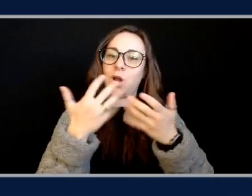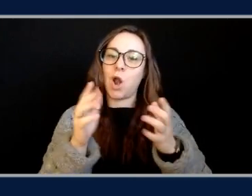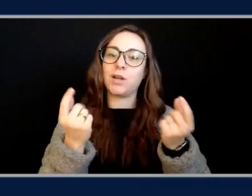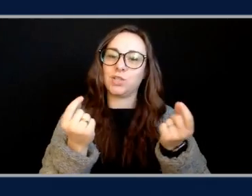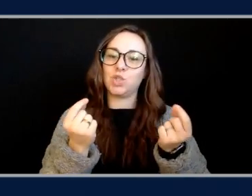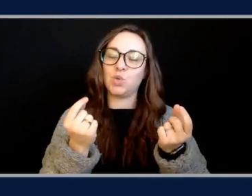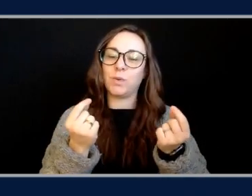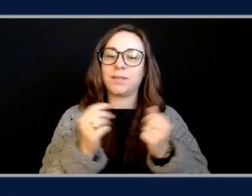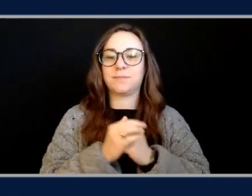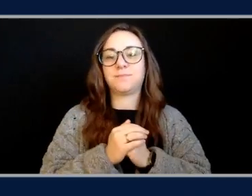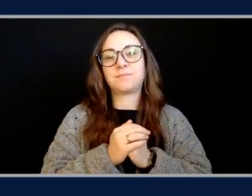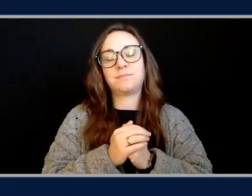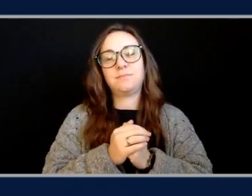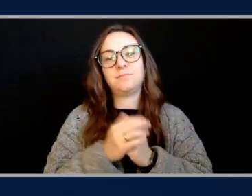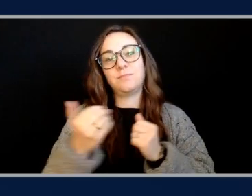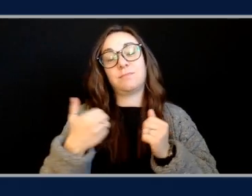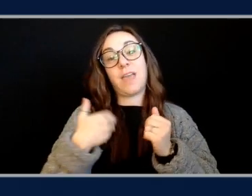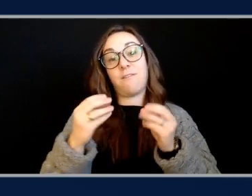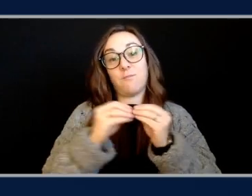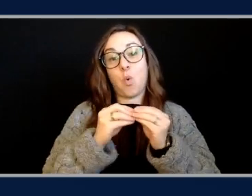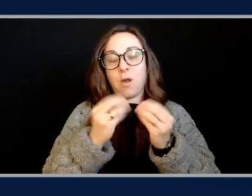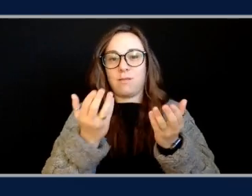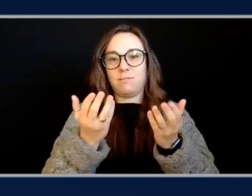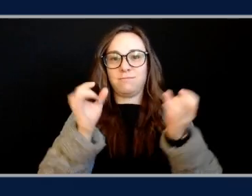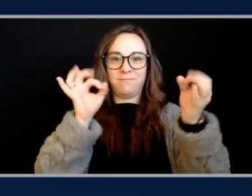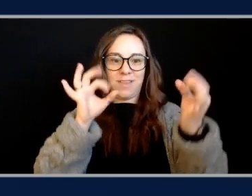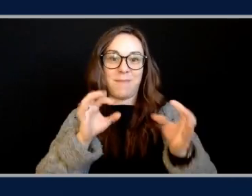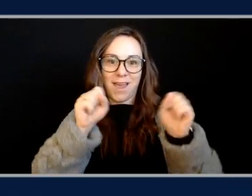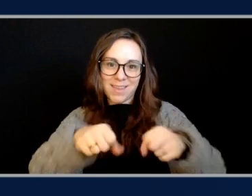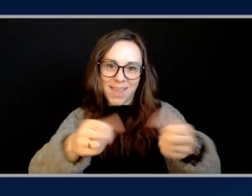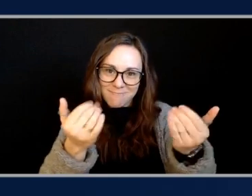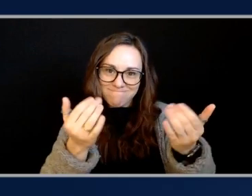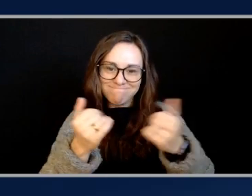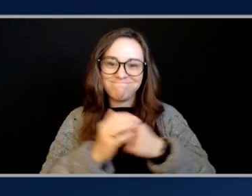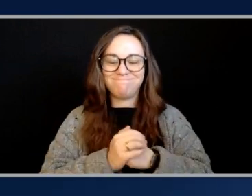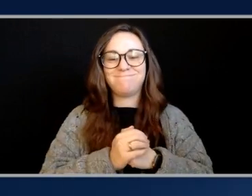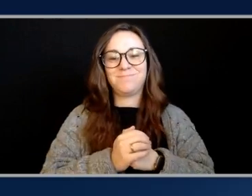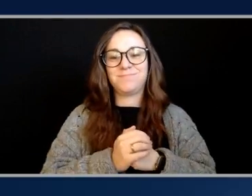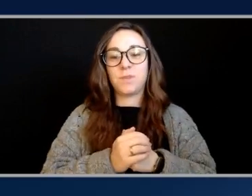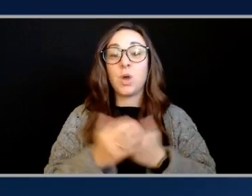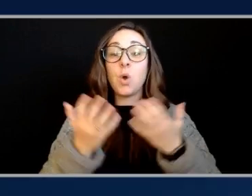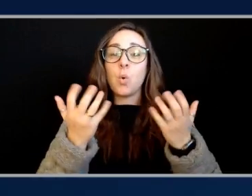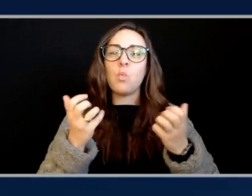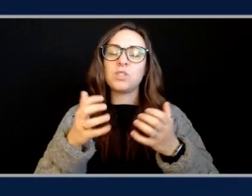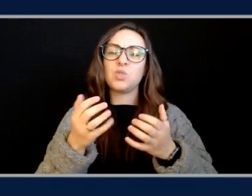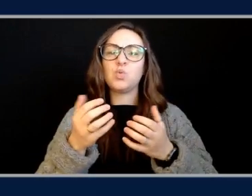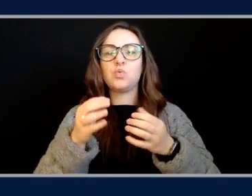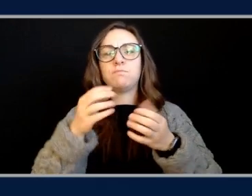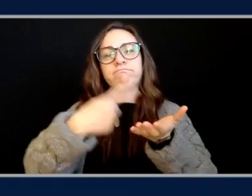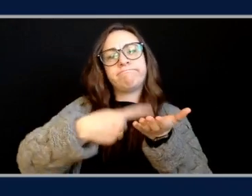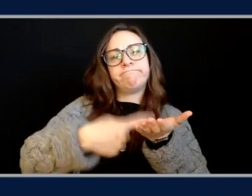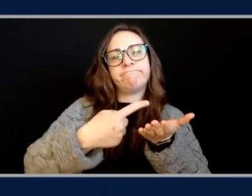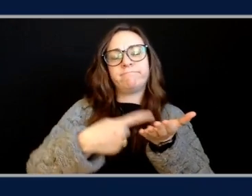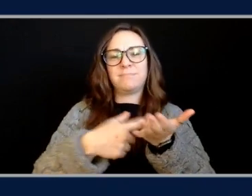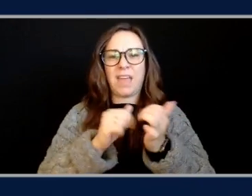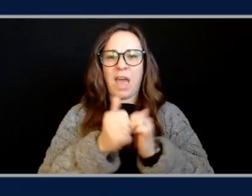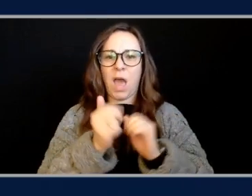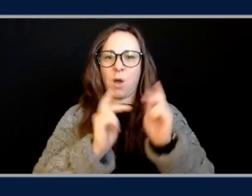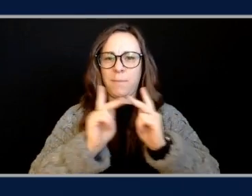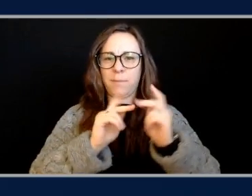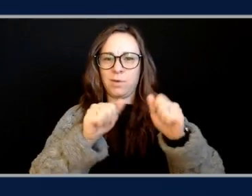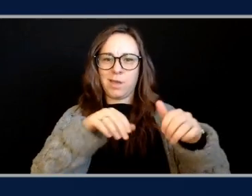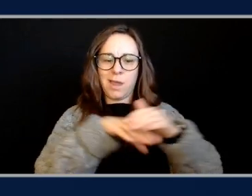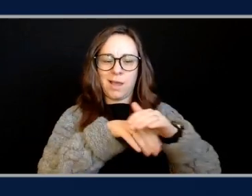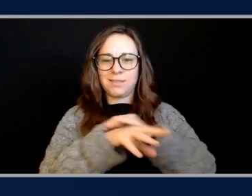additional feedback as well. So I think we want to cover a little bit more about how kind of people can access some of the instance stuff as well,